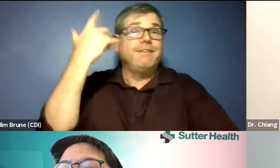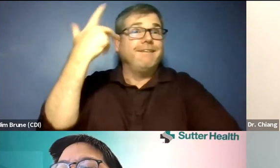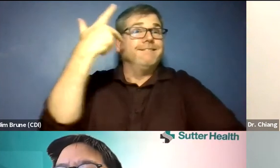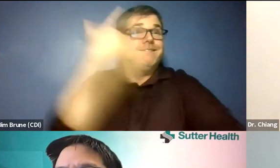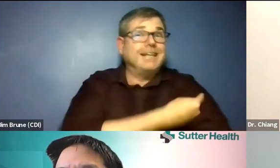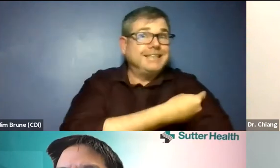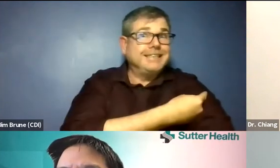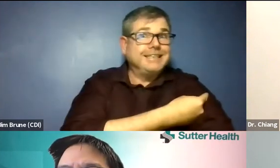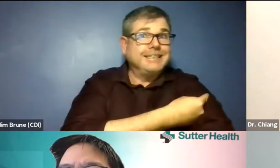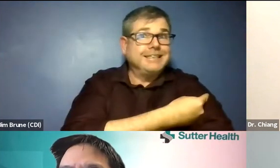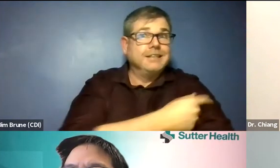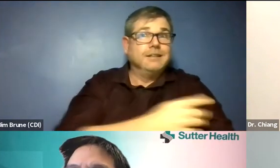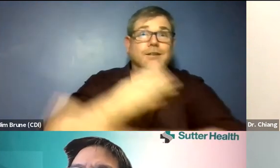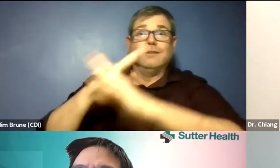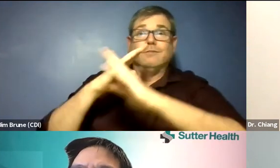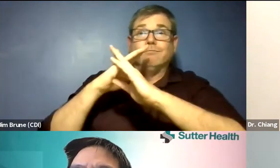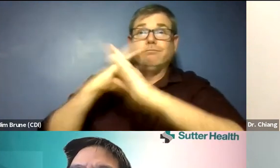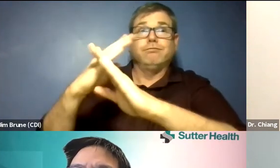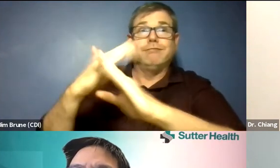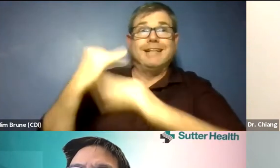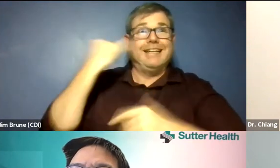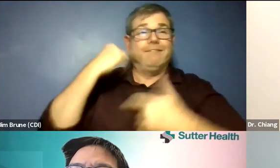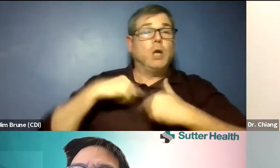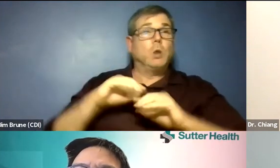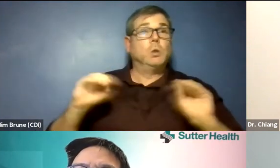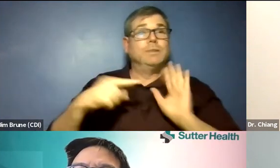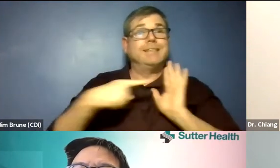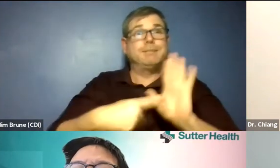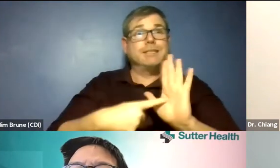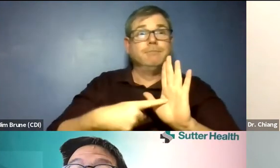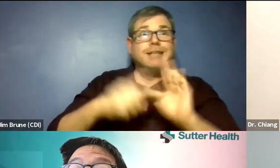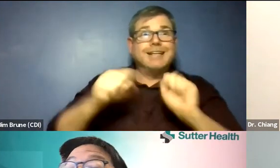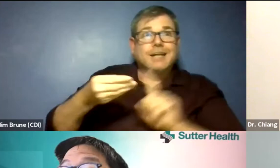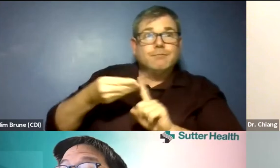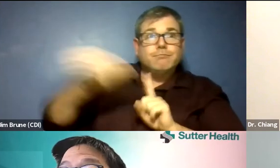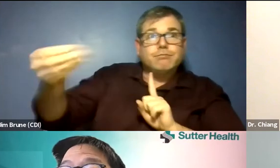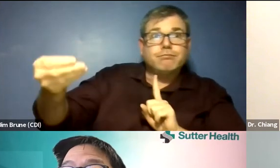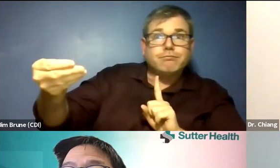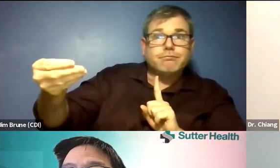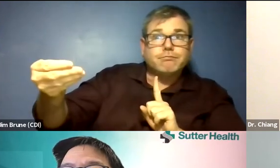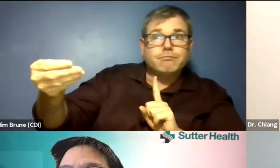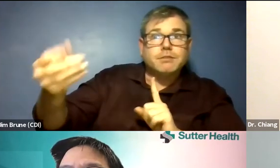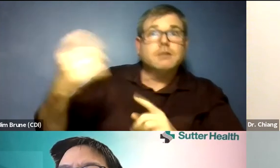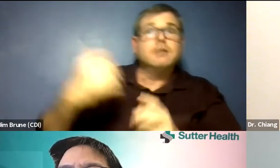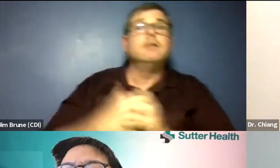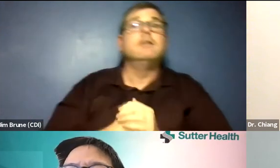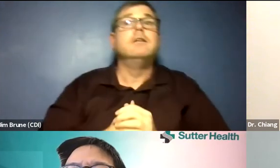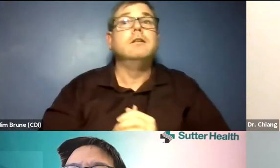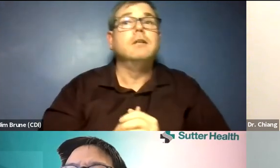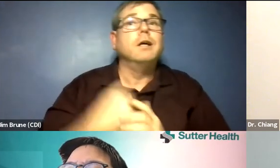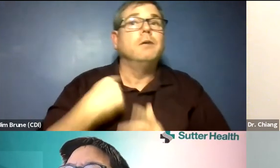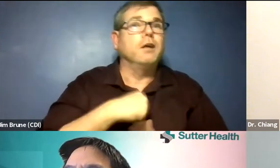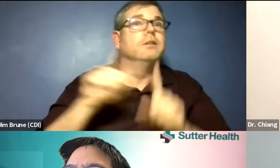catching asymptomatic COVID. The studies right now are only on symptomatic COVID, but that's the